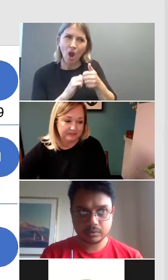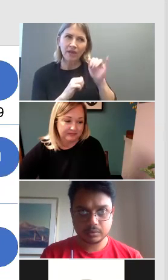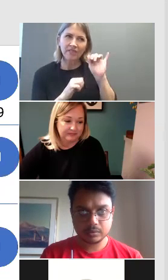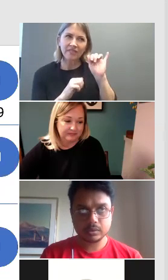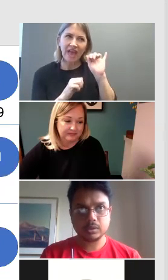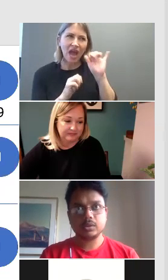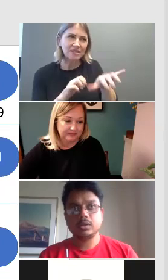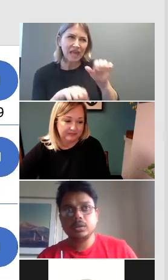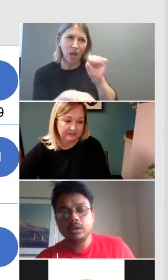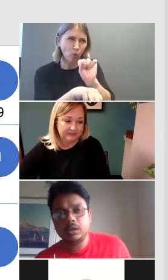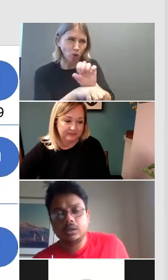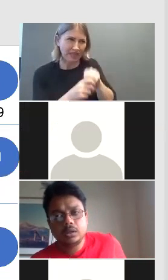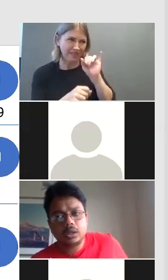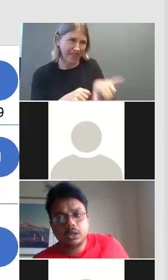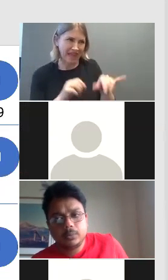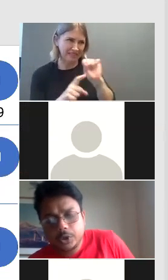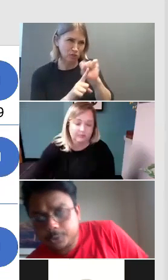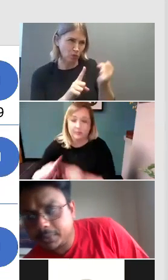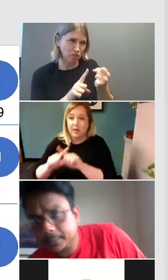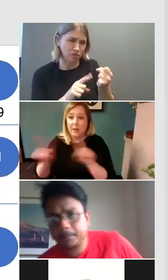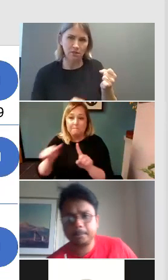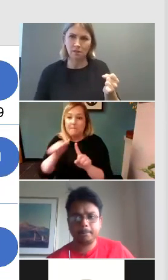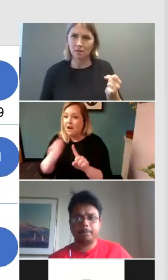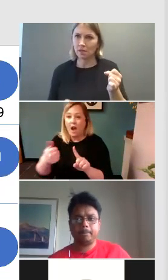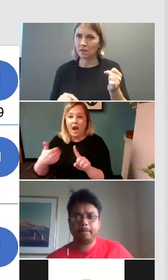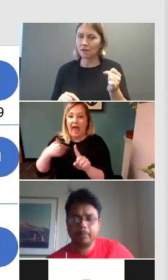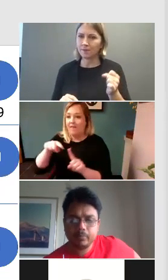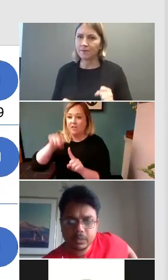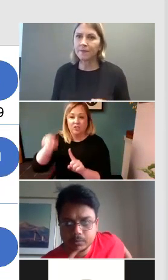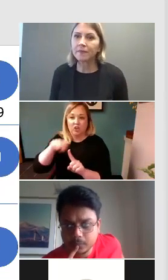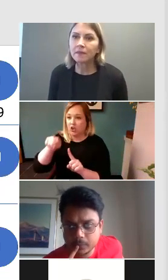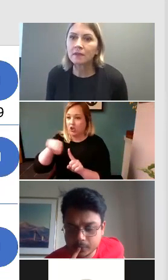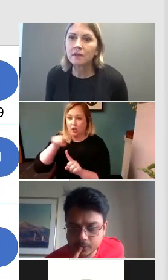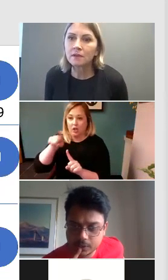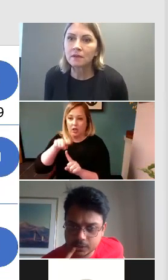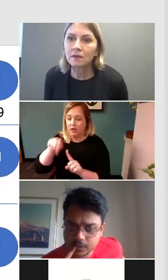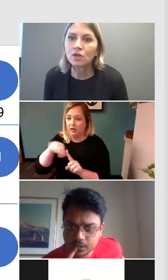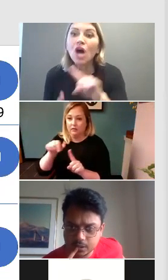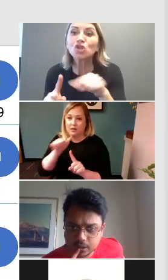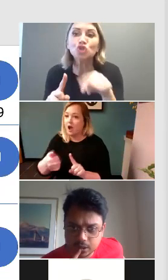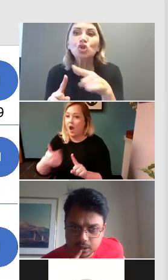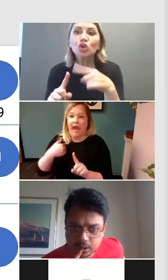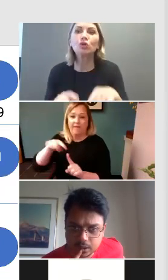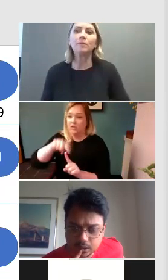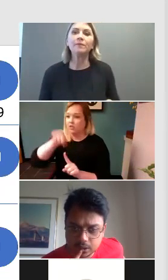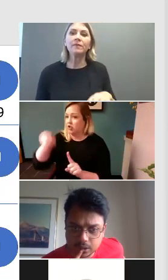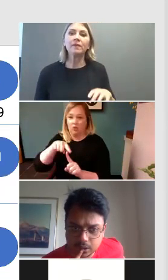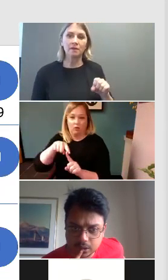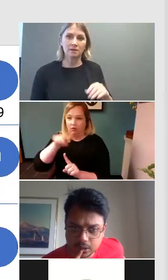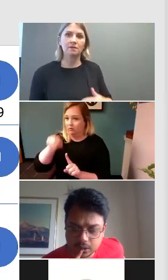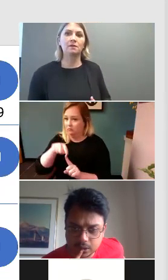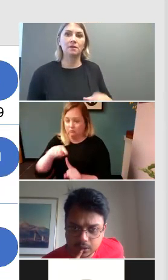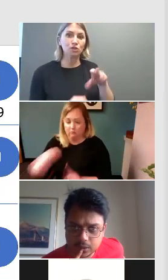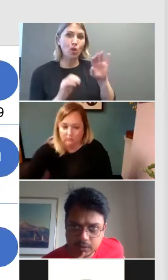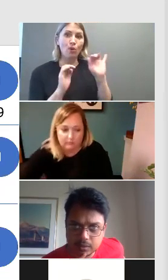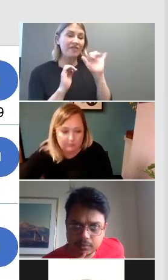that case? Yeah, What do you mean? as you've shown us, the when it's sorted, you have indexes for